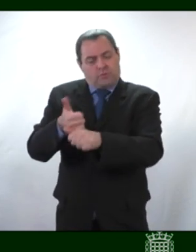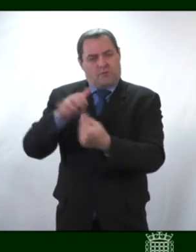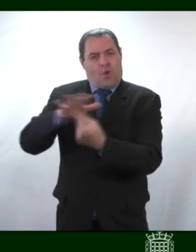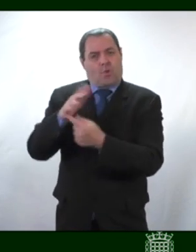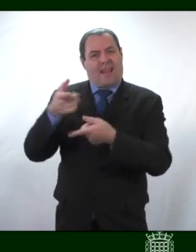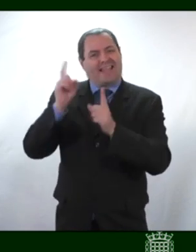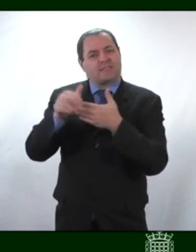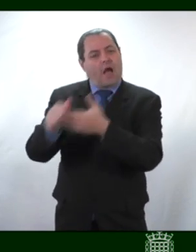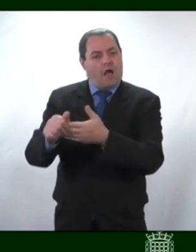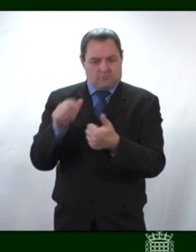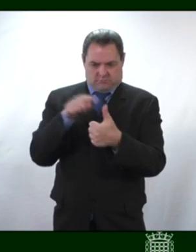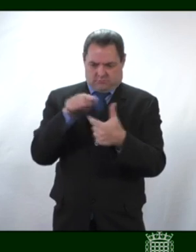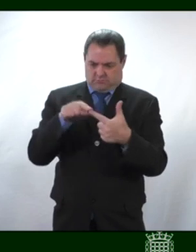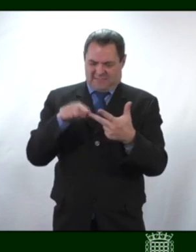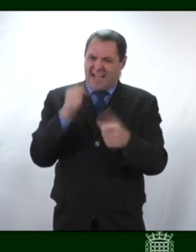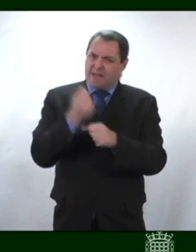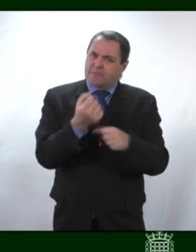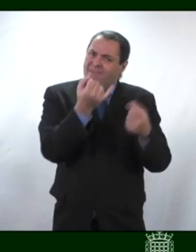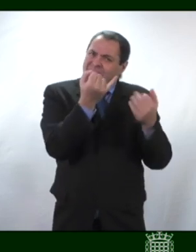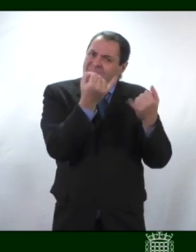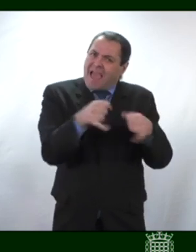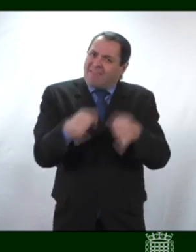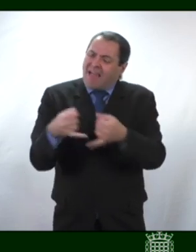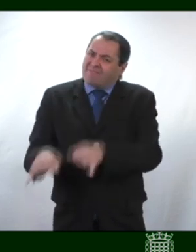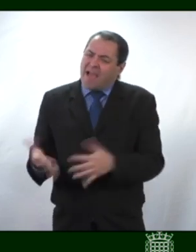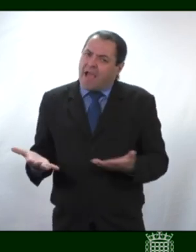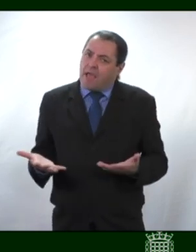has failed to deliver any of those. So are they following the evidence or not?